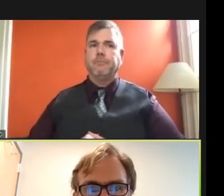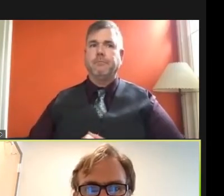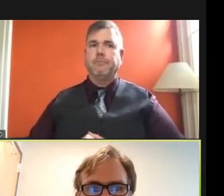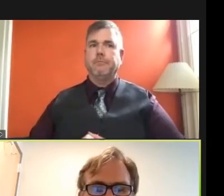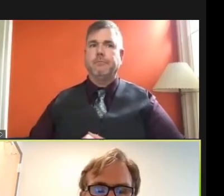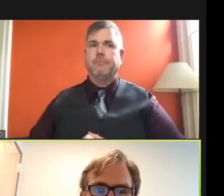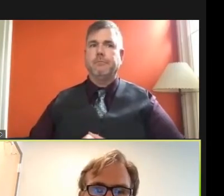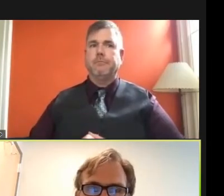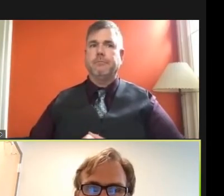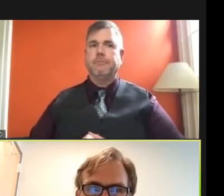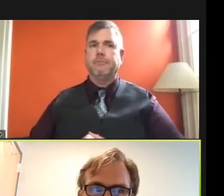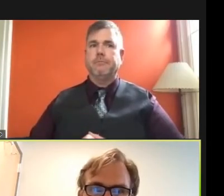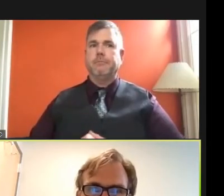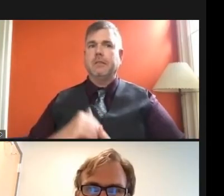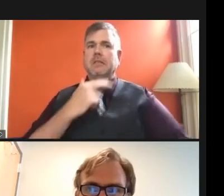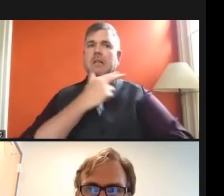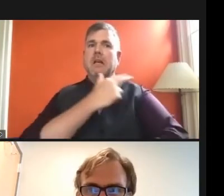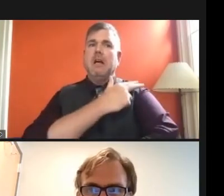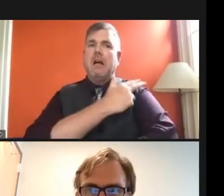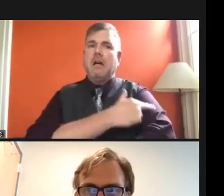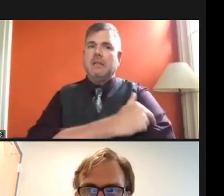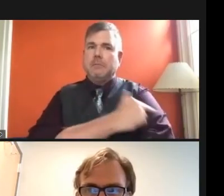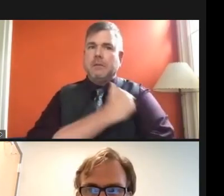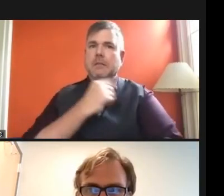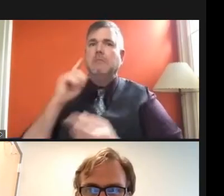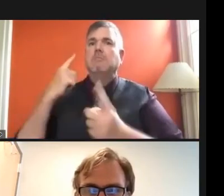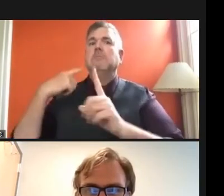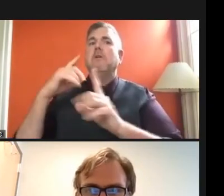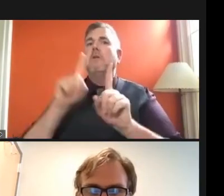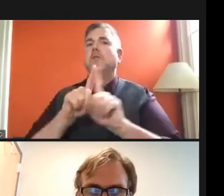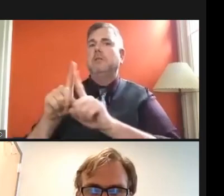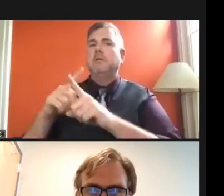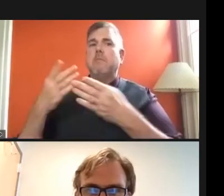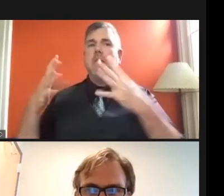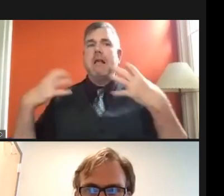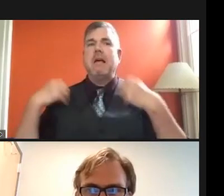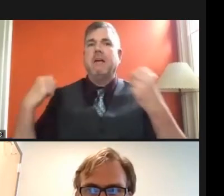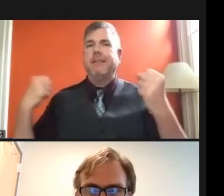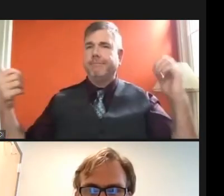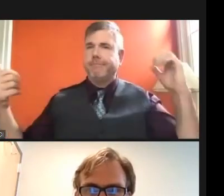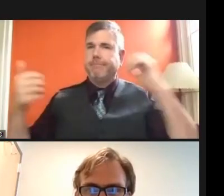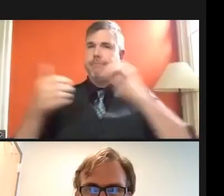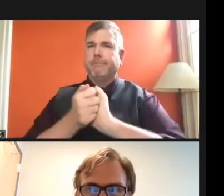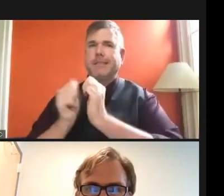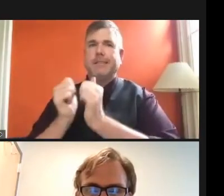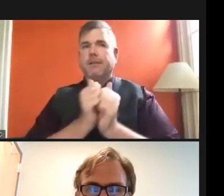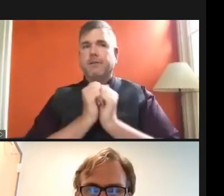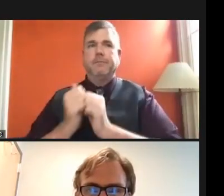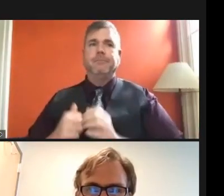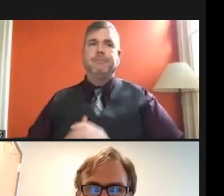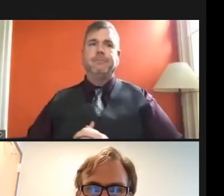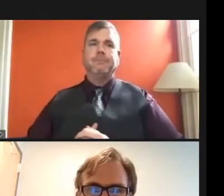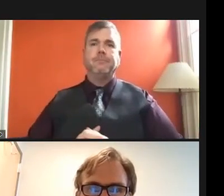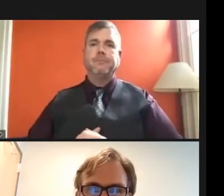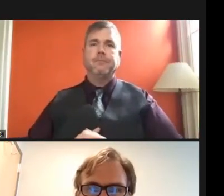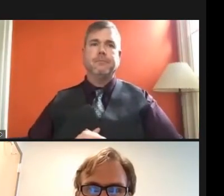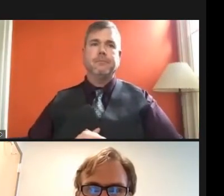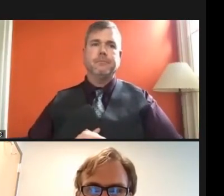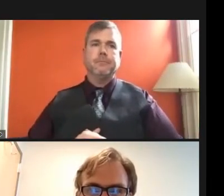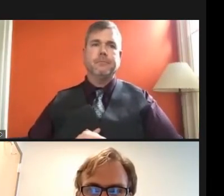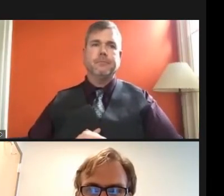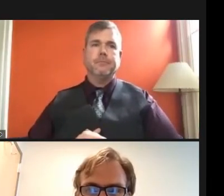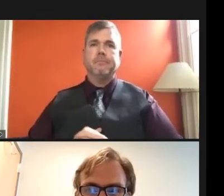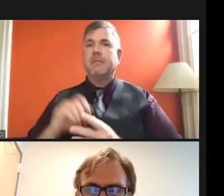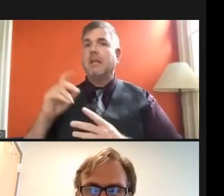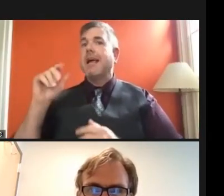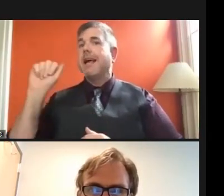forward. I think, Lainey, I want to add one more thing, which is our mobile testing unit. We do have a mobile testing